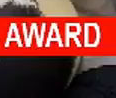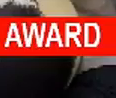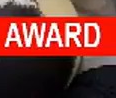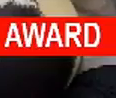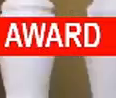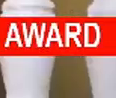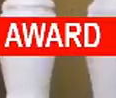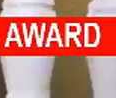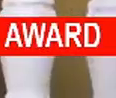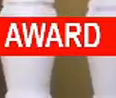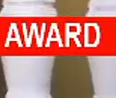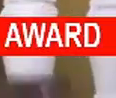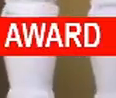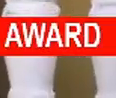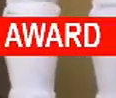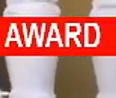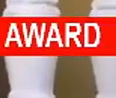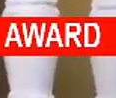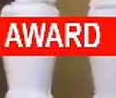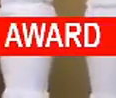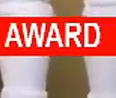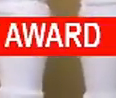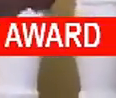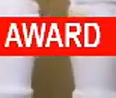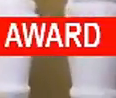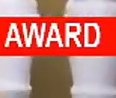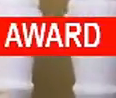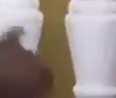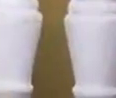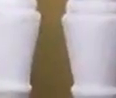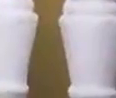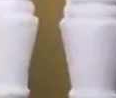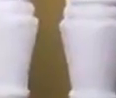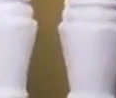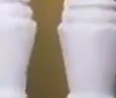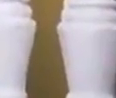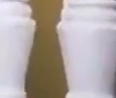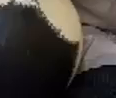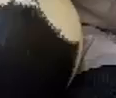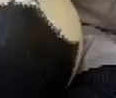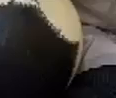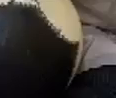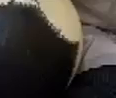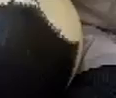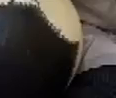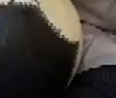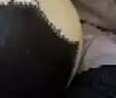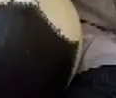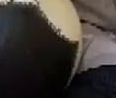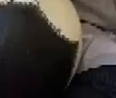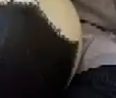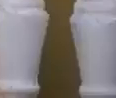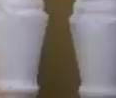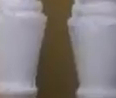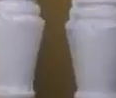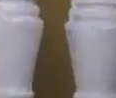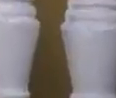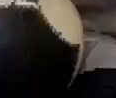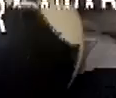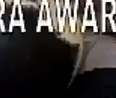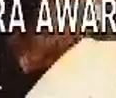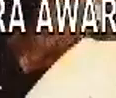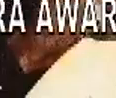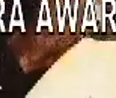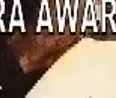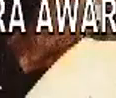purkoto muto nyaati man nin kolko sila koto wakata sate koto Prince Kuyate le mamanta nan entertainment wala be mbake